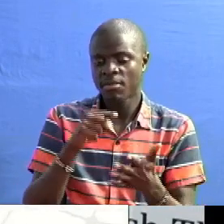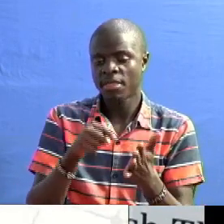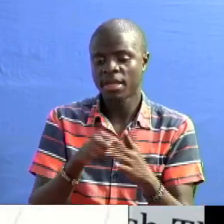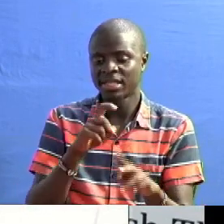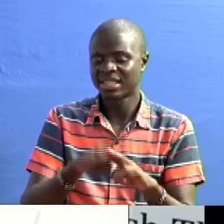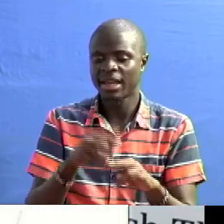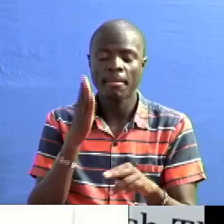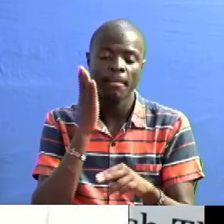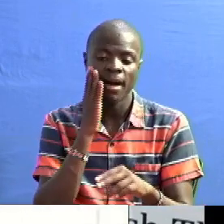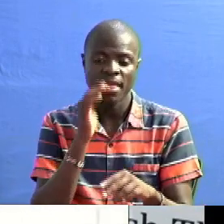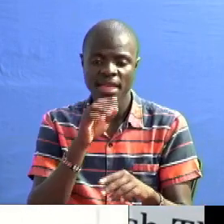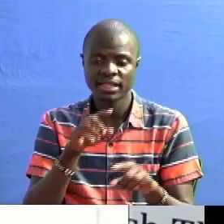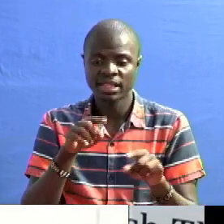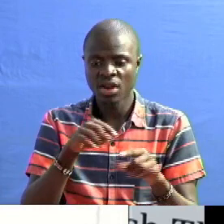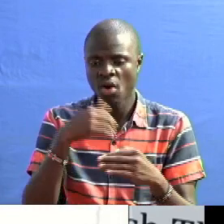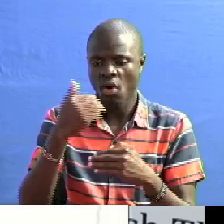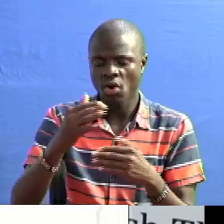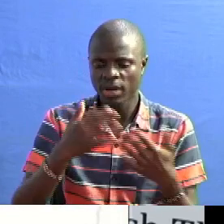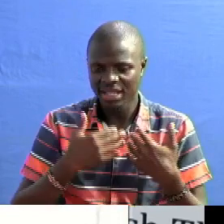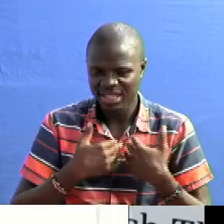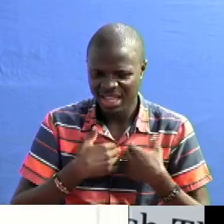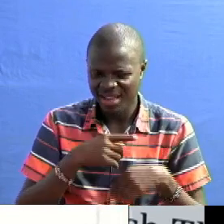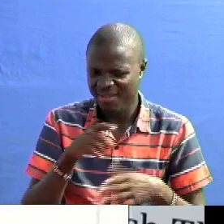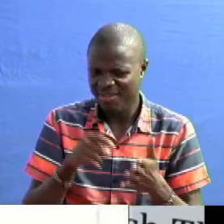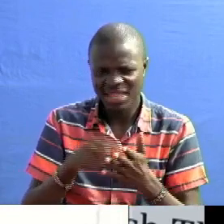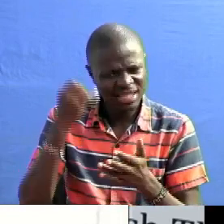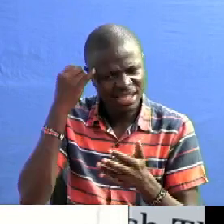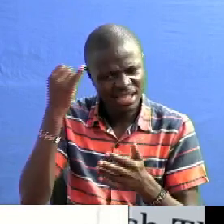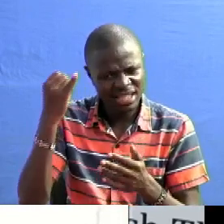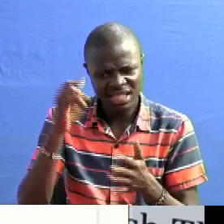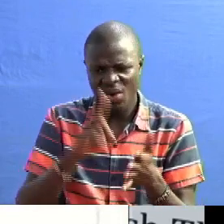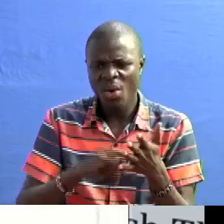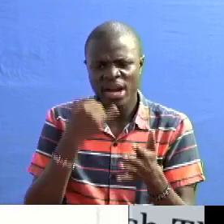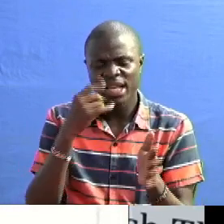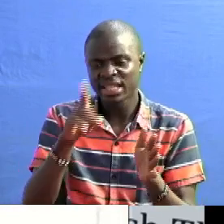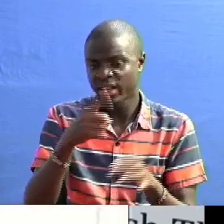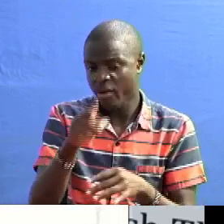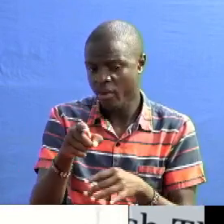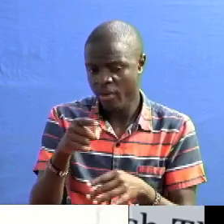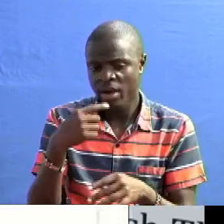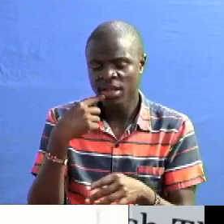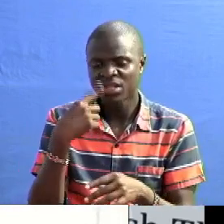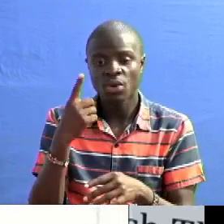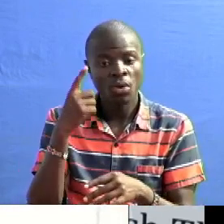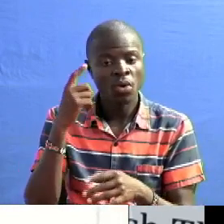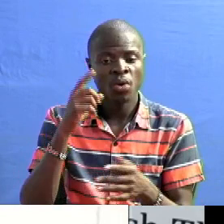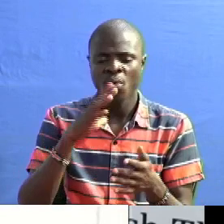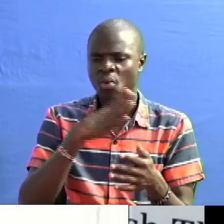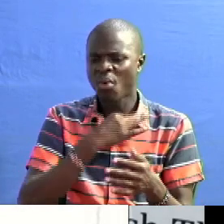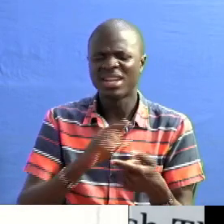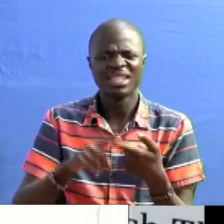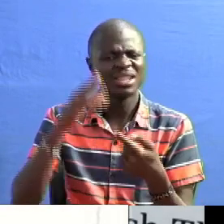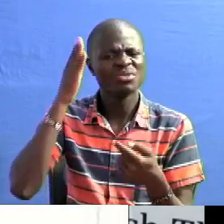mothers. Mothers always have this instinct of feeling that my child is not doing this. What is wrong? So the curiosity of the mother can also